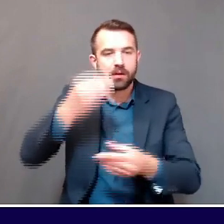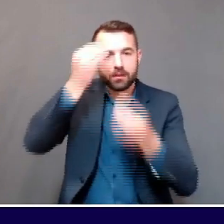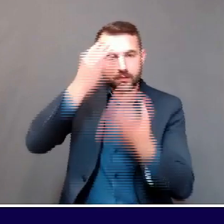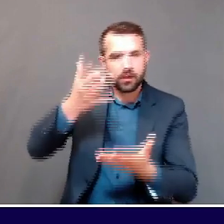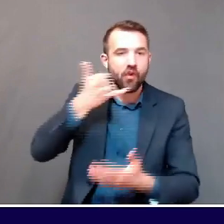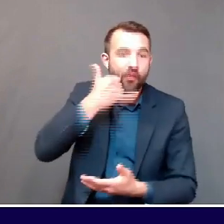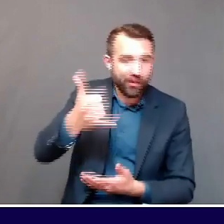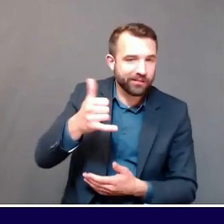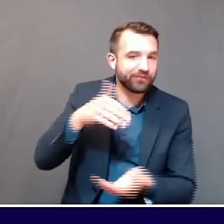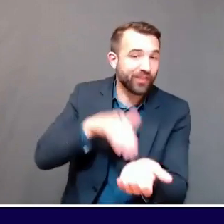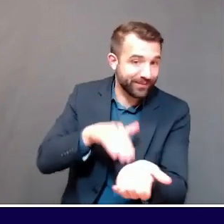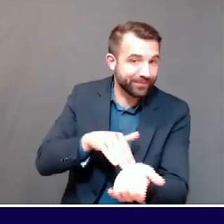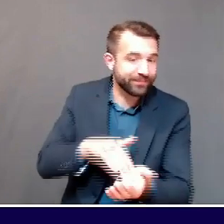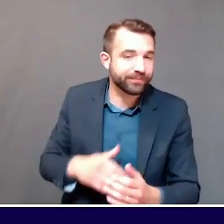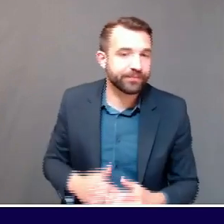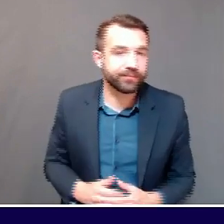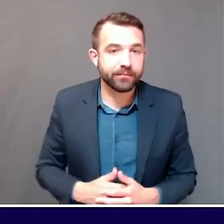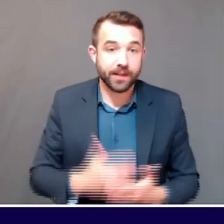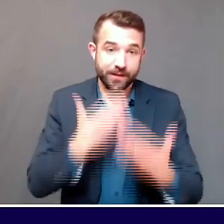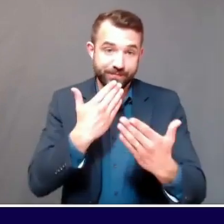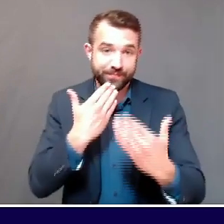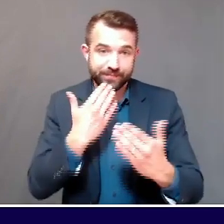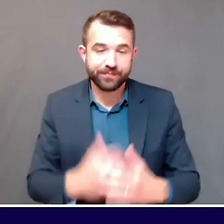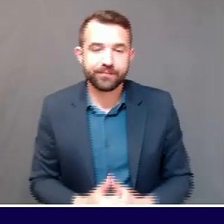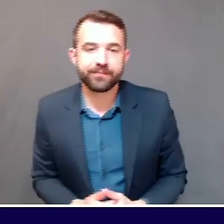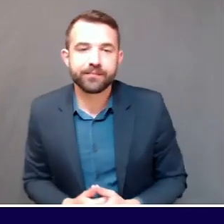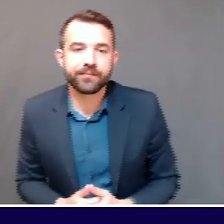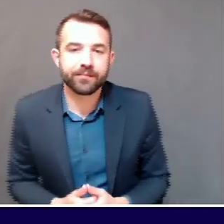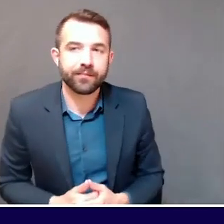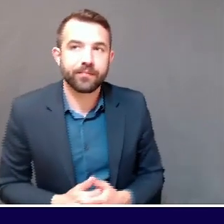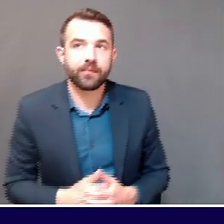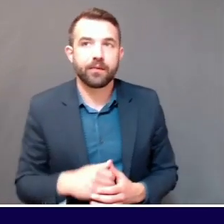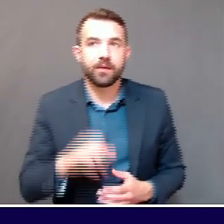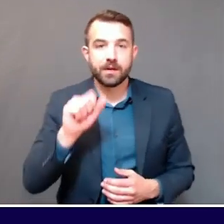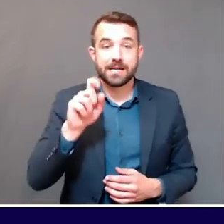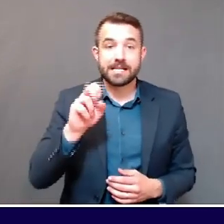Thank you. You bet, Emily. I'm going to turn next over to Steve Missler.